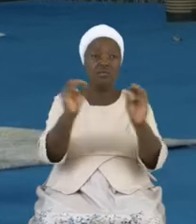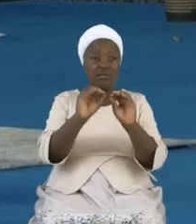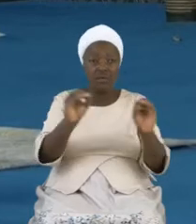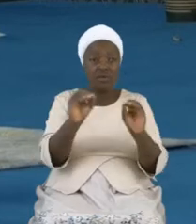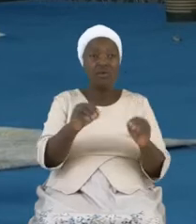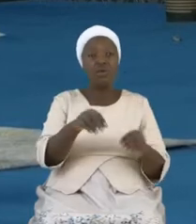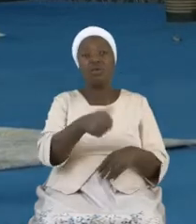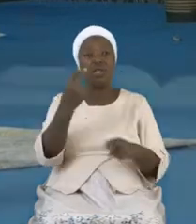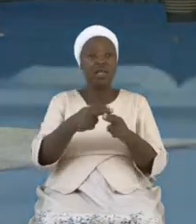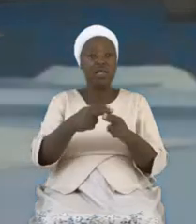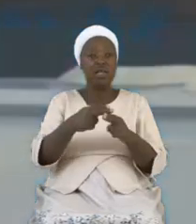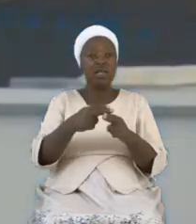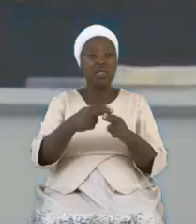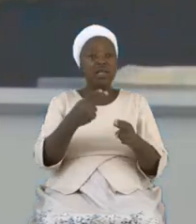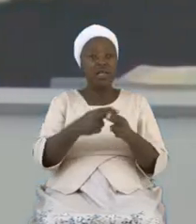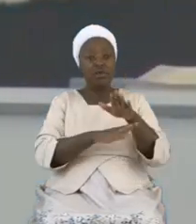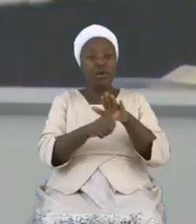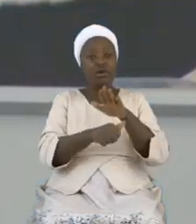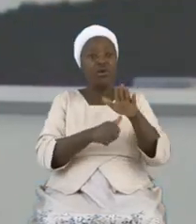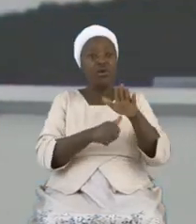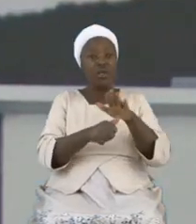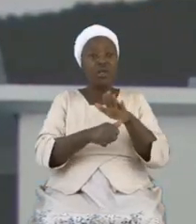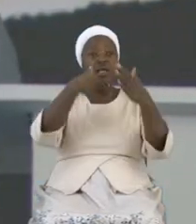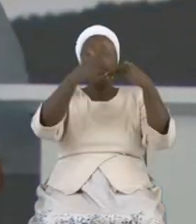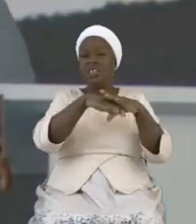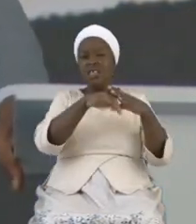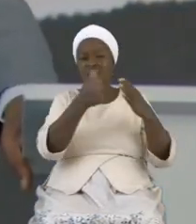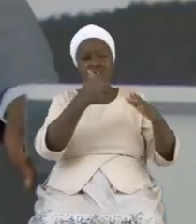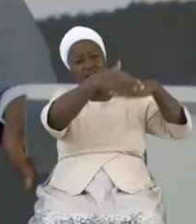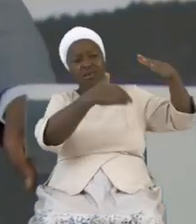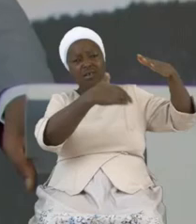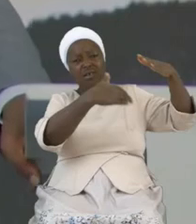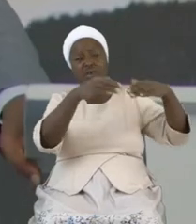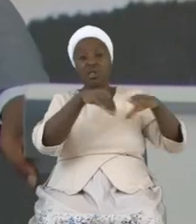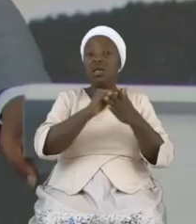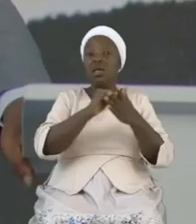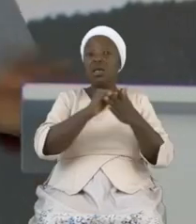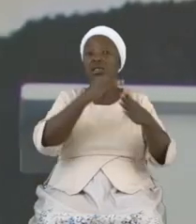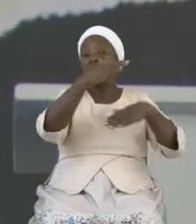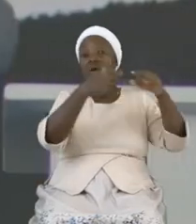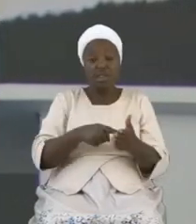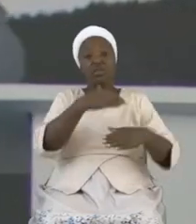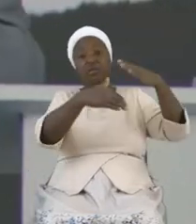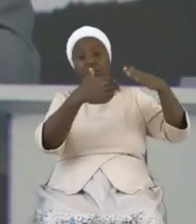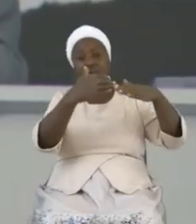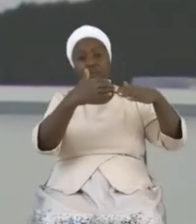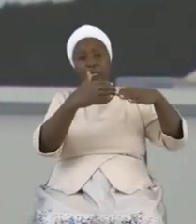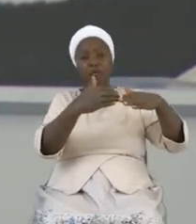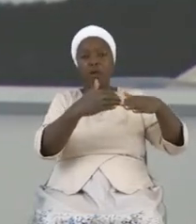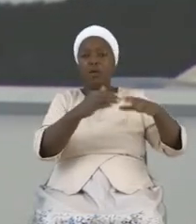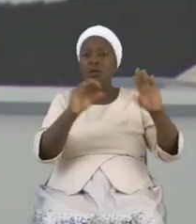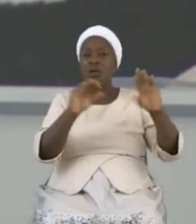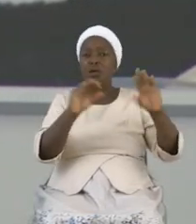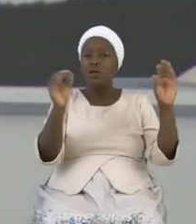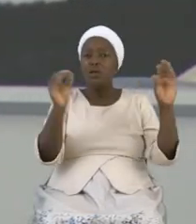under heaven, in any generation, in that generation or in this generation, no other